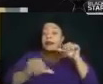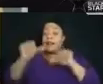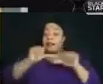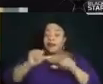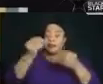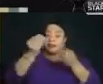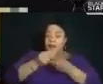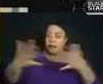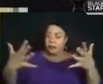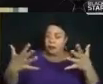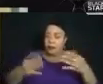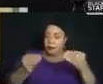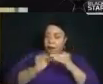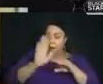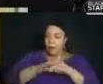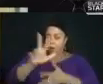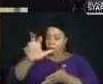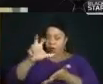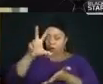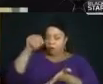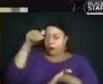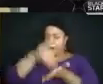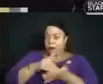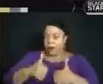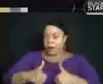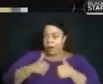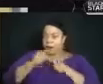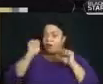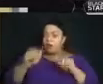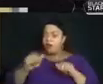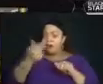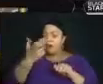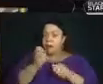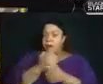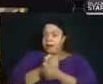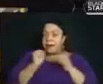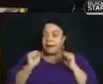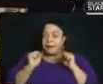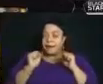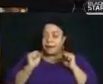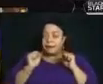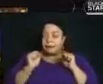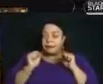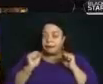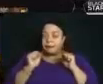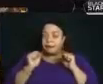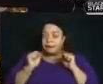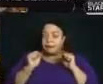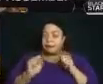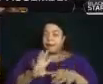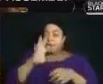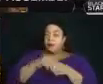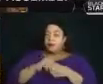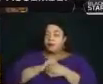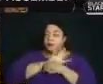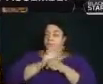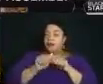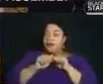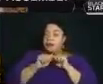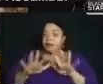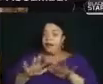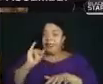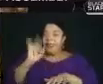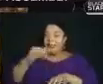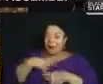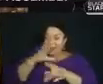lives could have been saved during the pandemic if we had simply had a policy of universal health